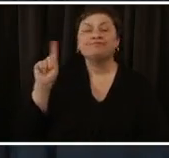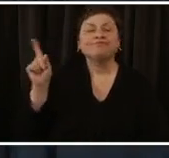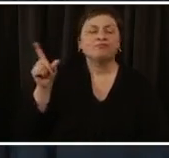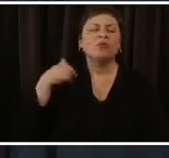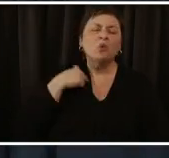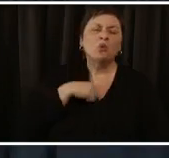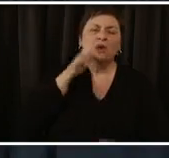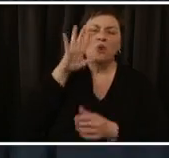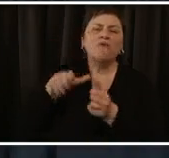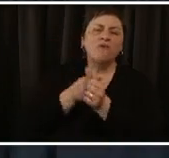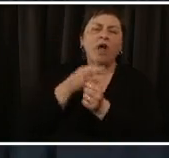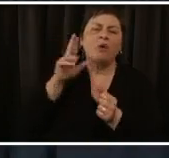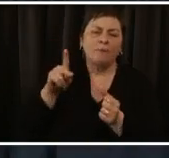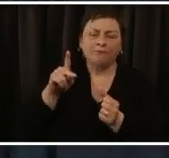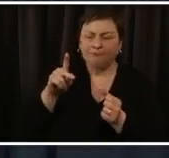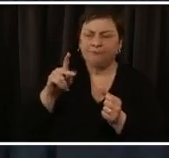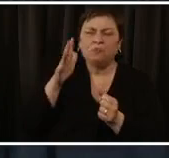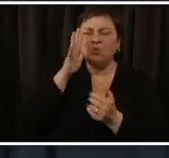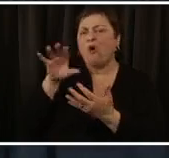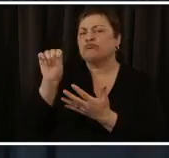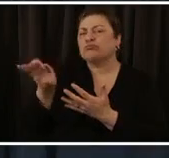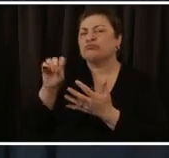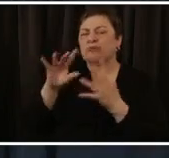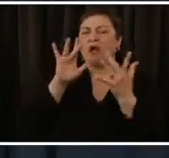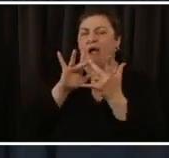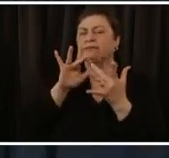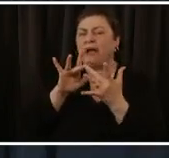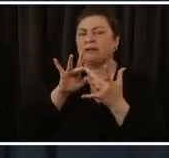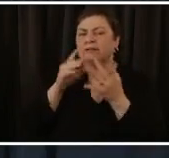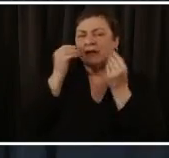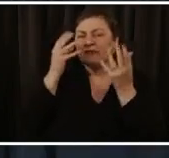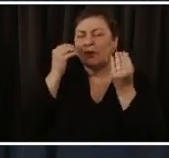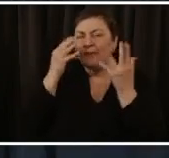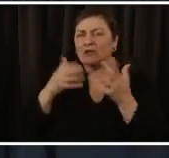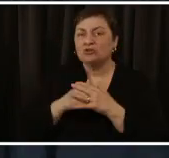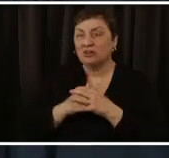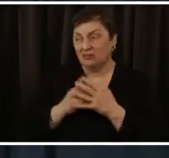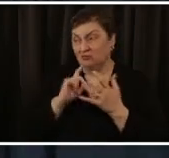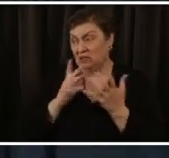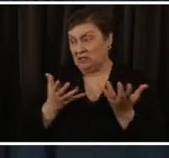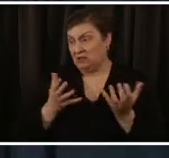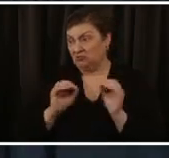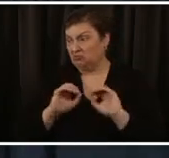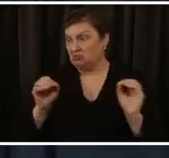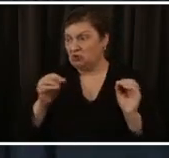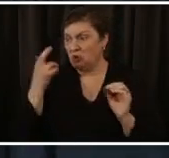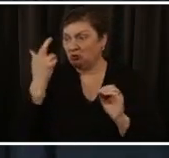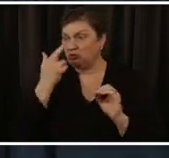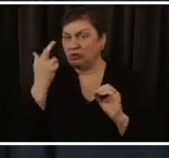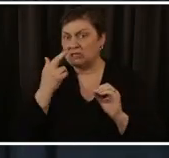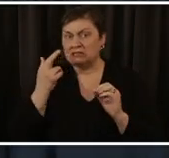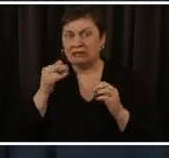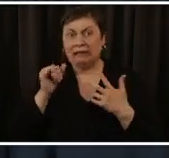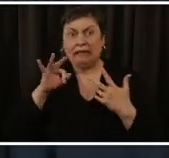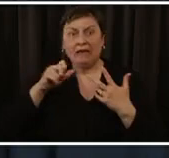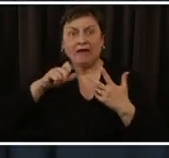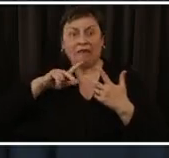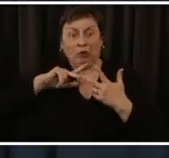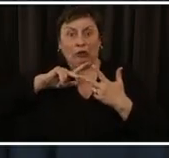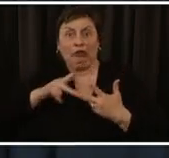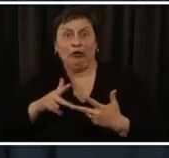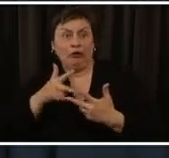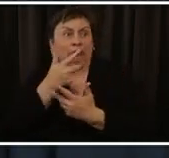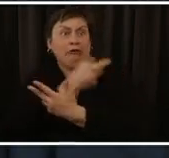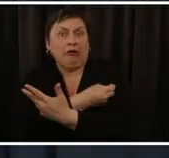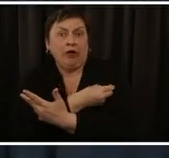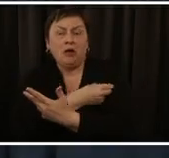to get you the contact for that. There's no reason that anybody should have concerns about additional doses. In